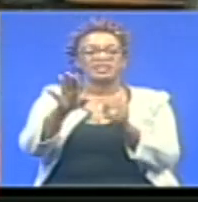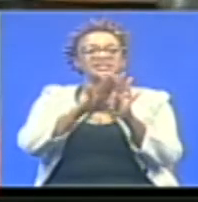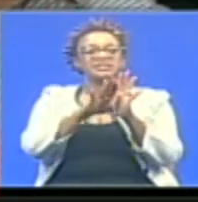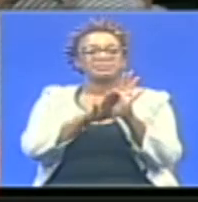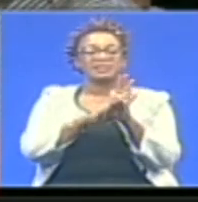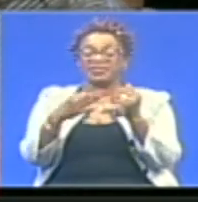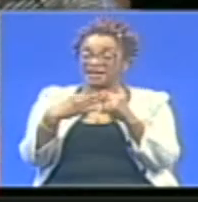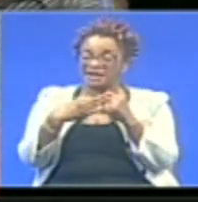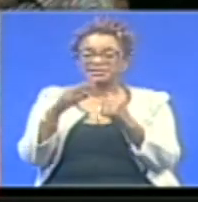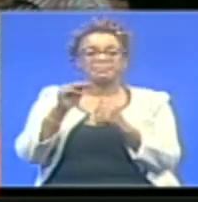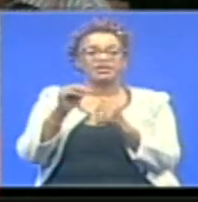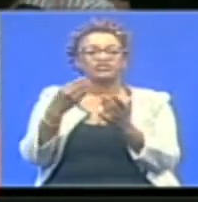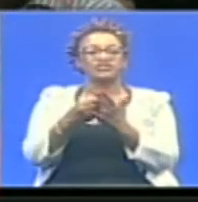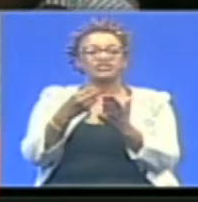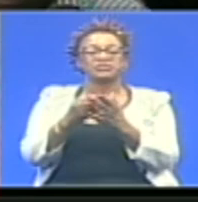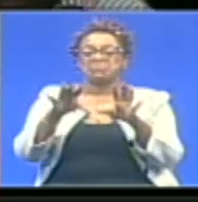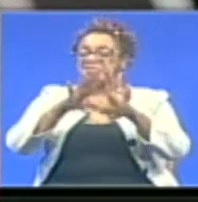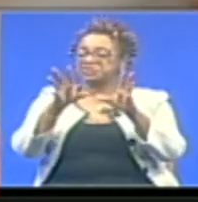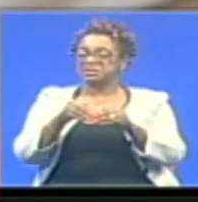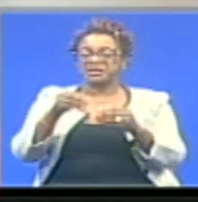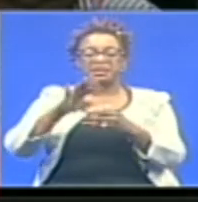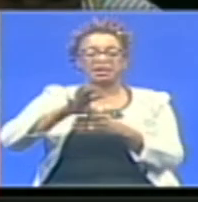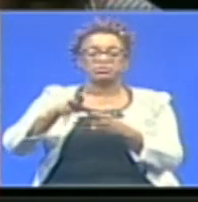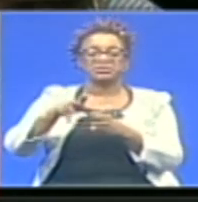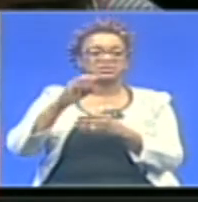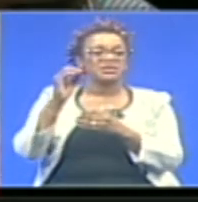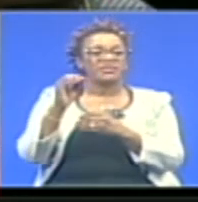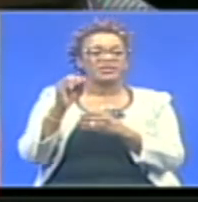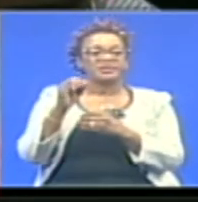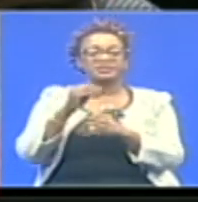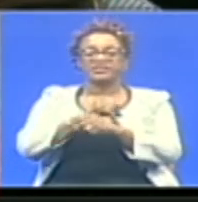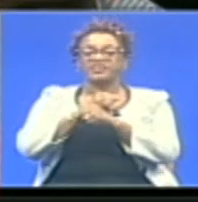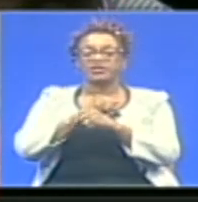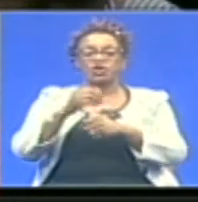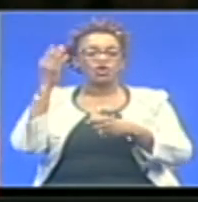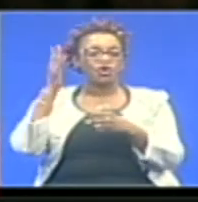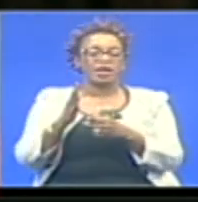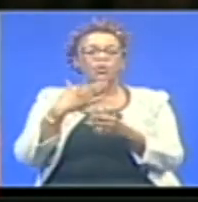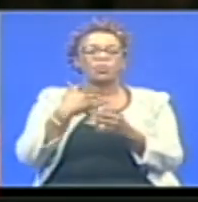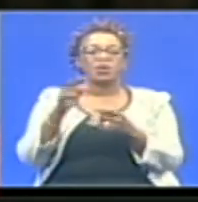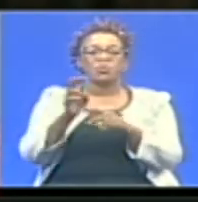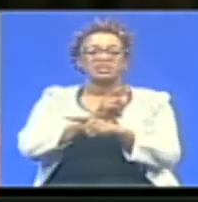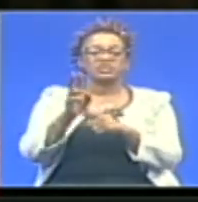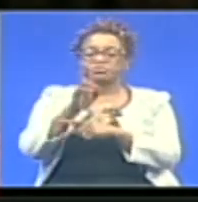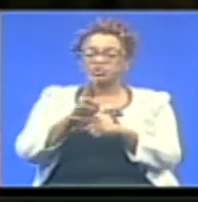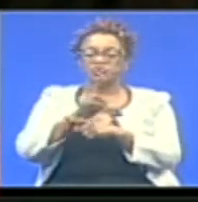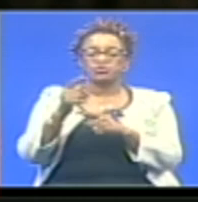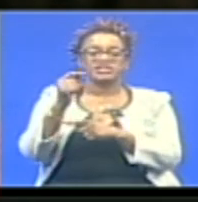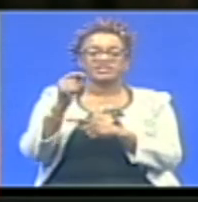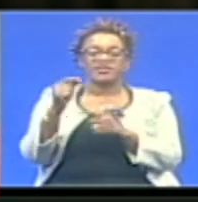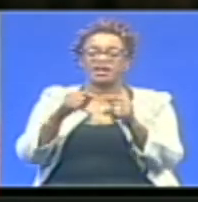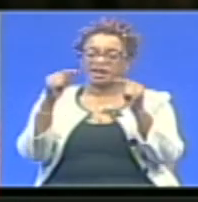8 million shillings had not been budgeted for in the county budget. Defense lawyers now want the witnesses not to be used to testify against the